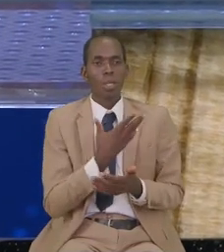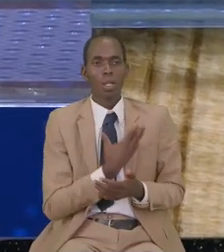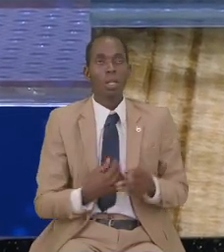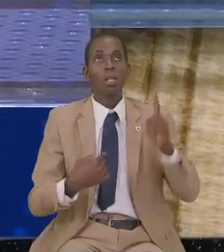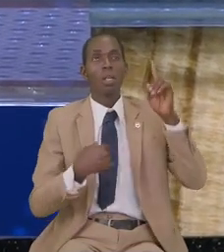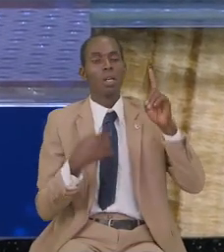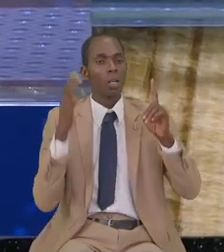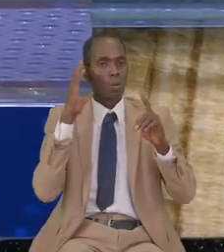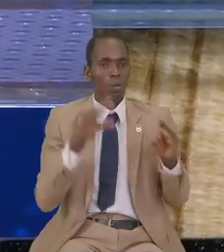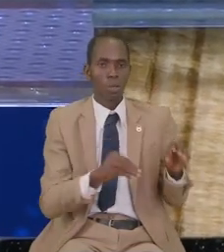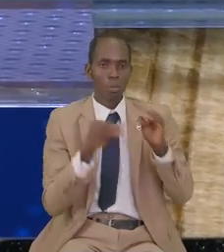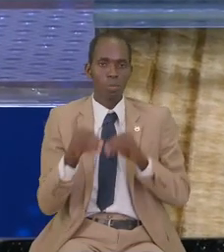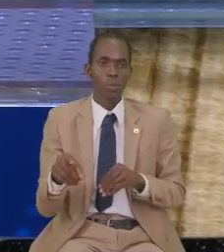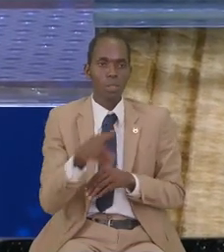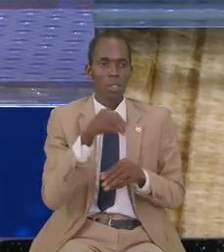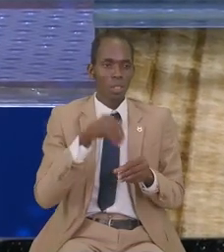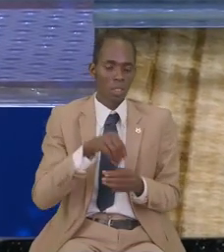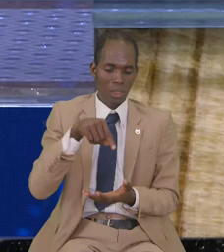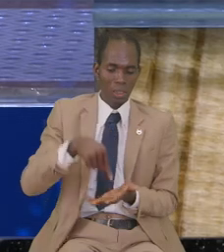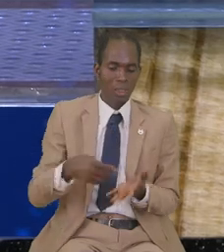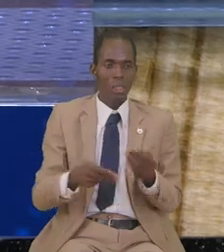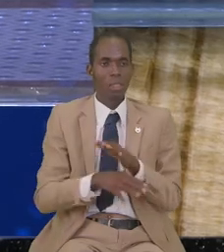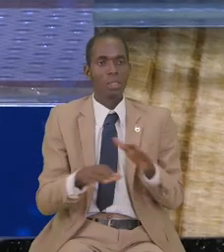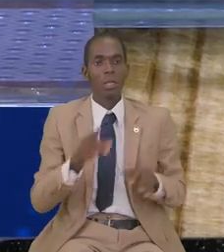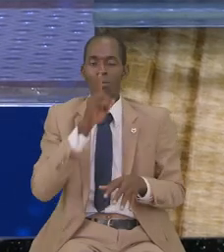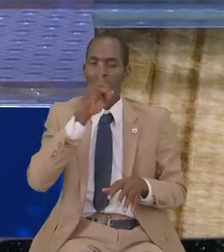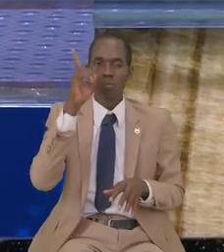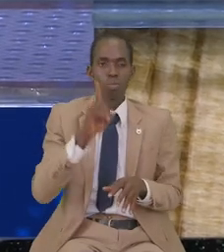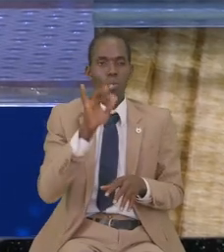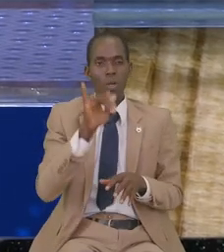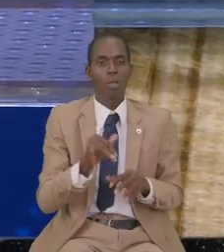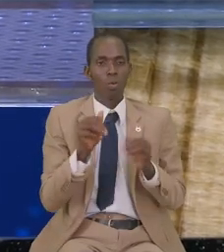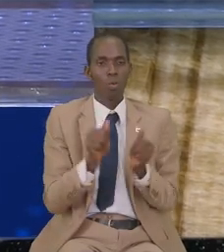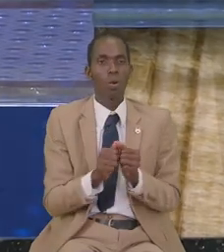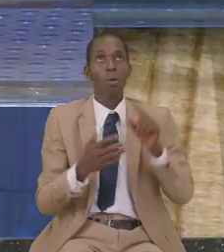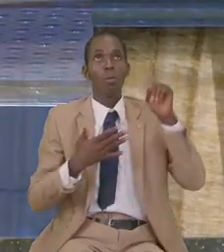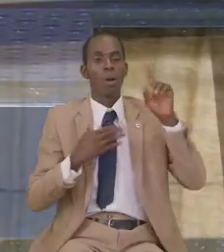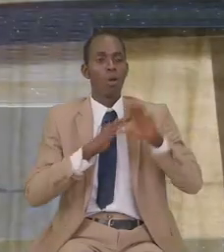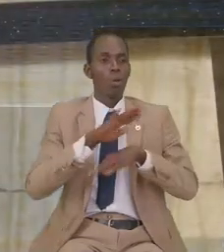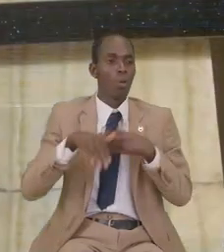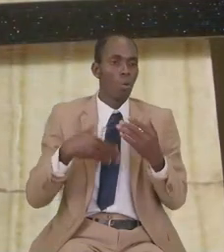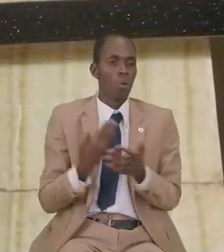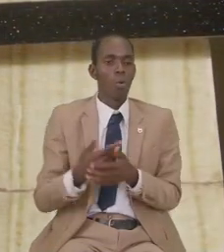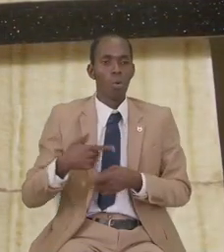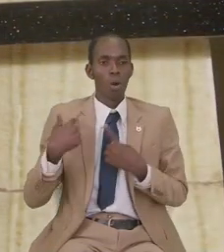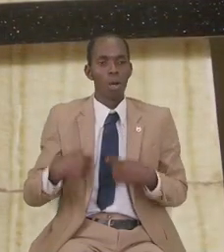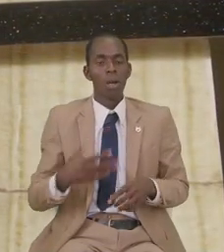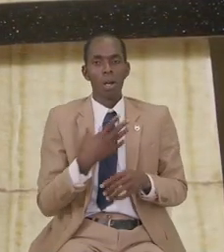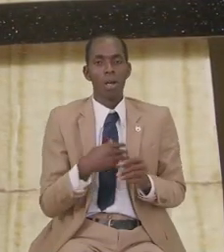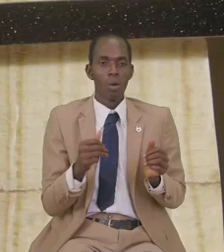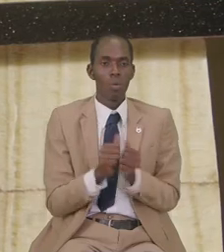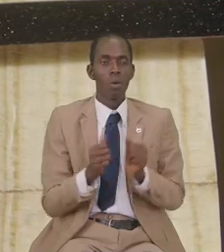plant them in this land assuredly with my whole heart and with my